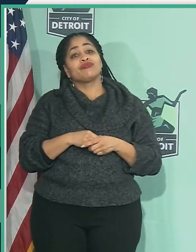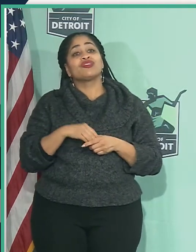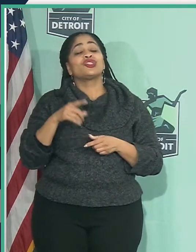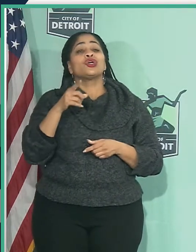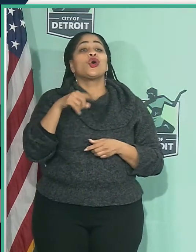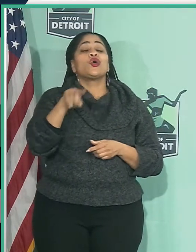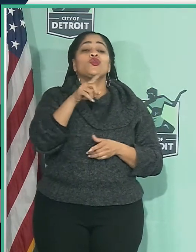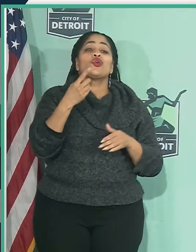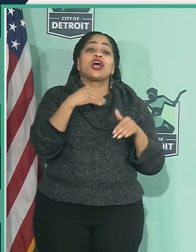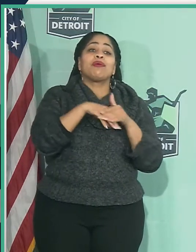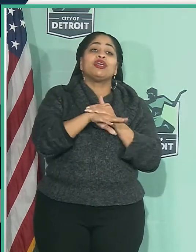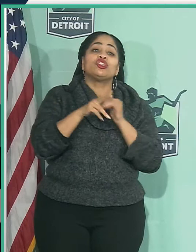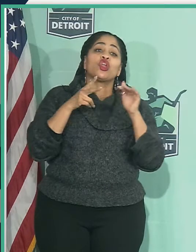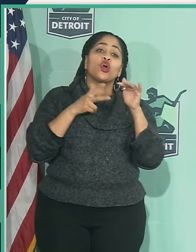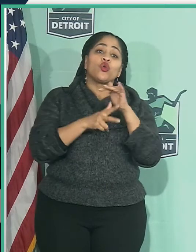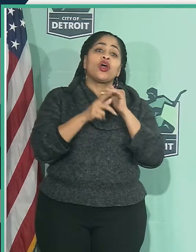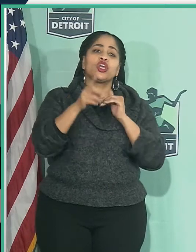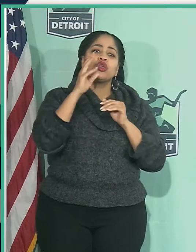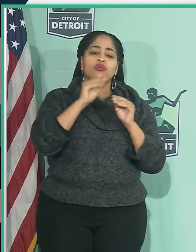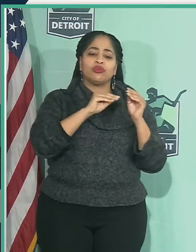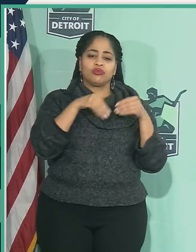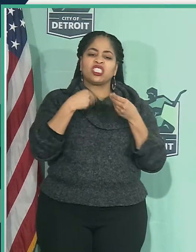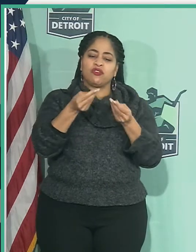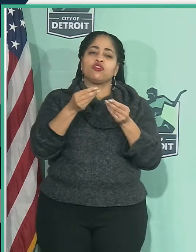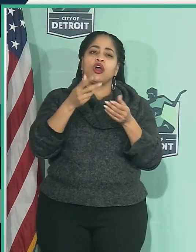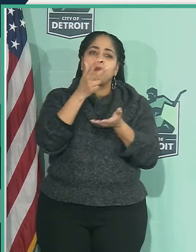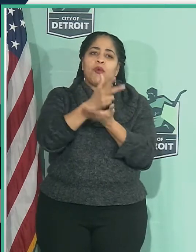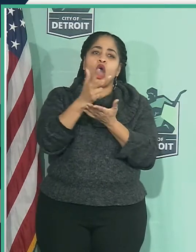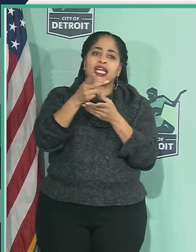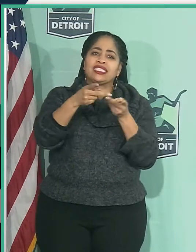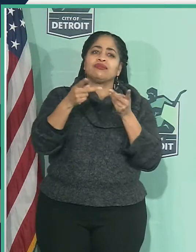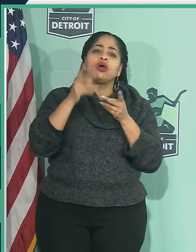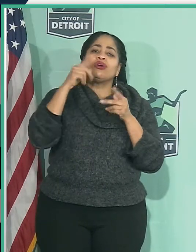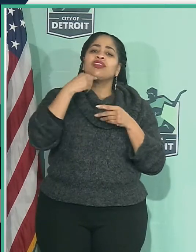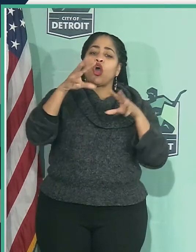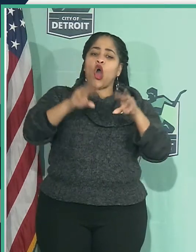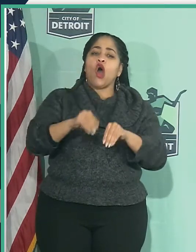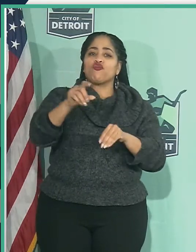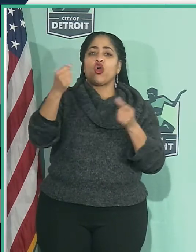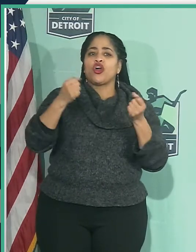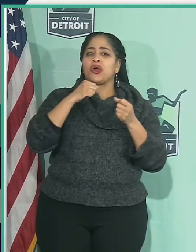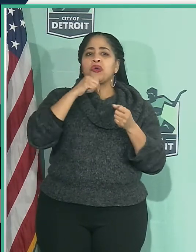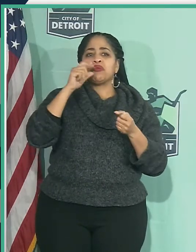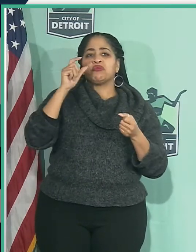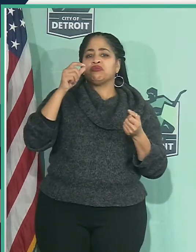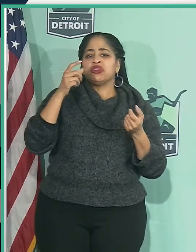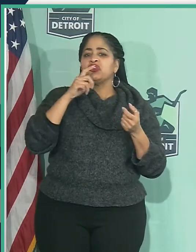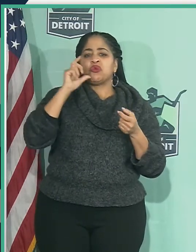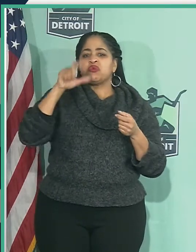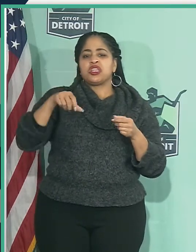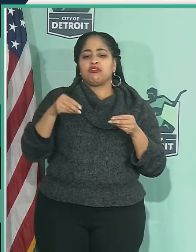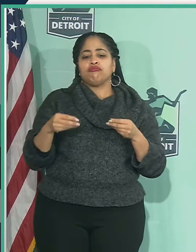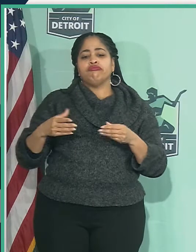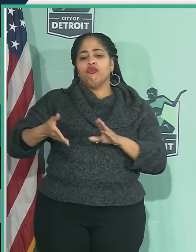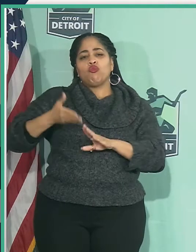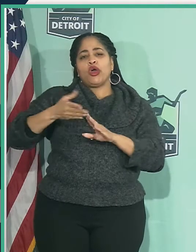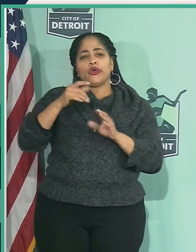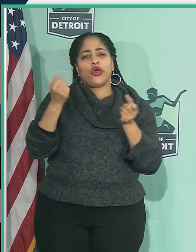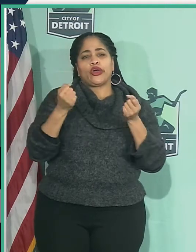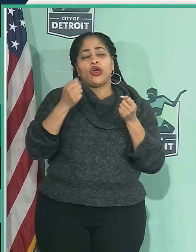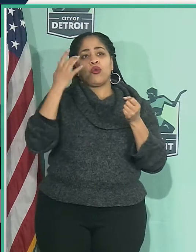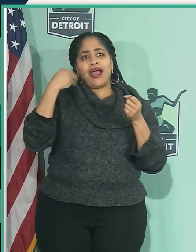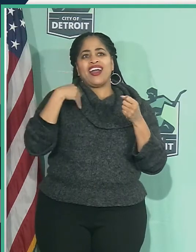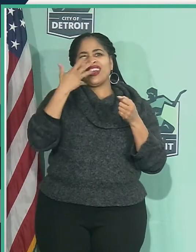when you come into the garage, you'll be put in a parking space. We ask you to turn off the car. There's no need to. There's going to be heaters inside the